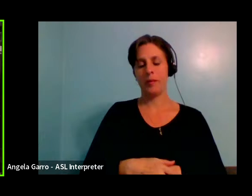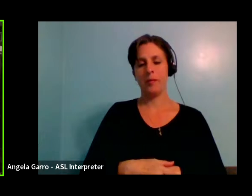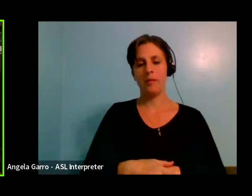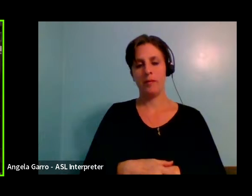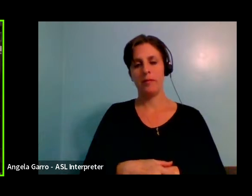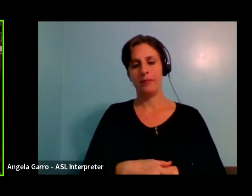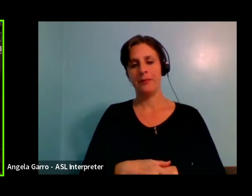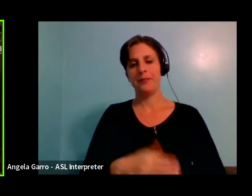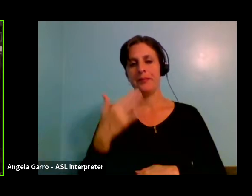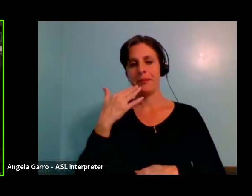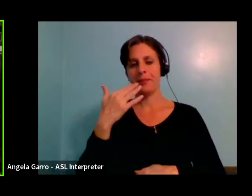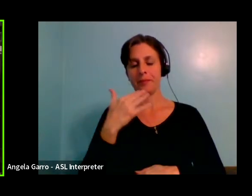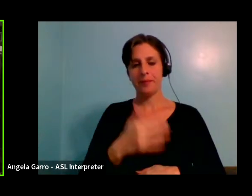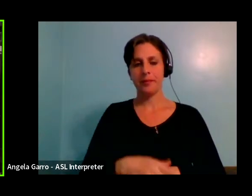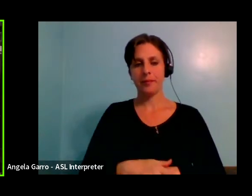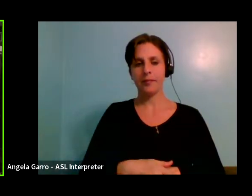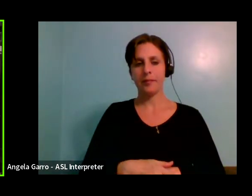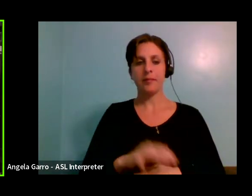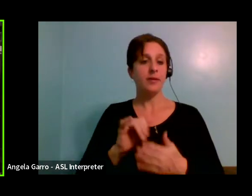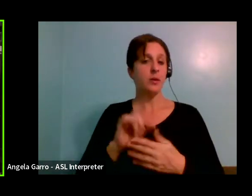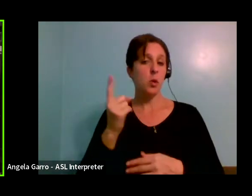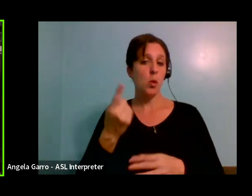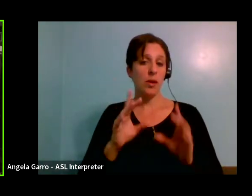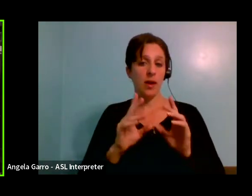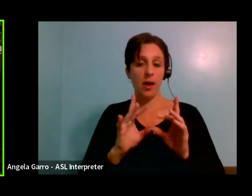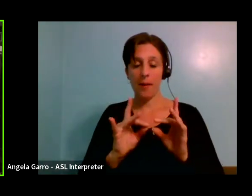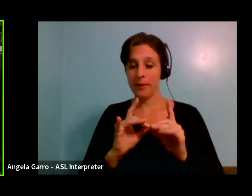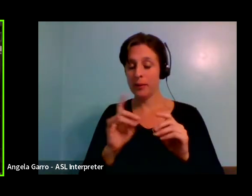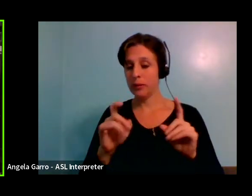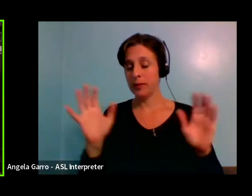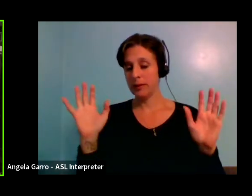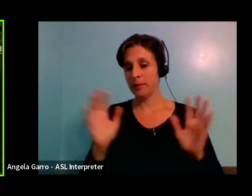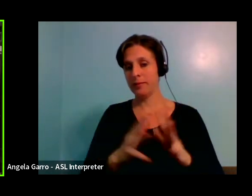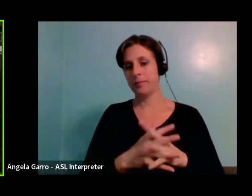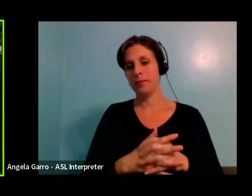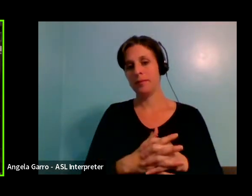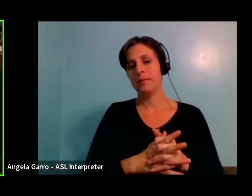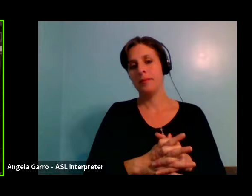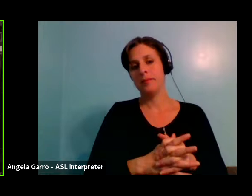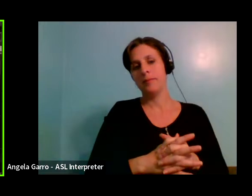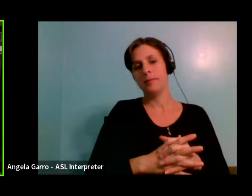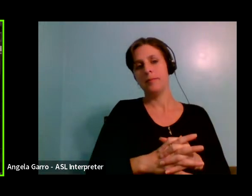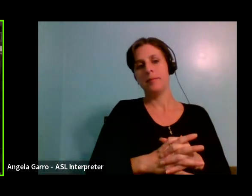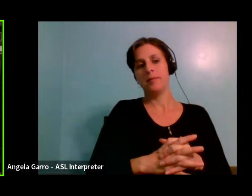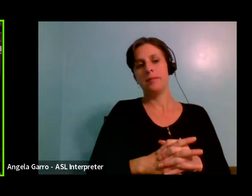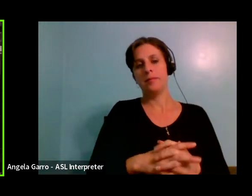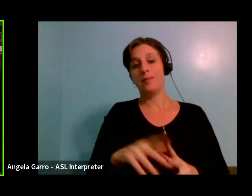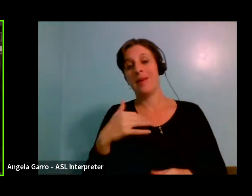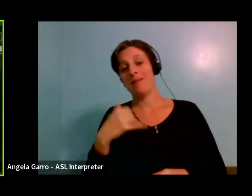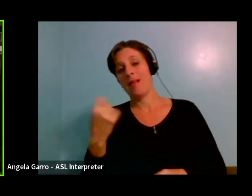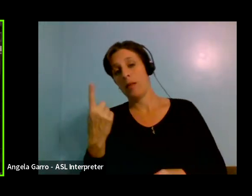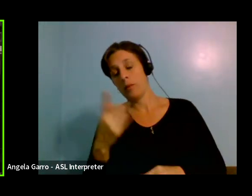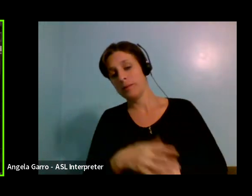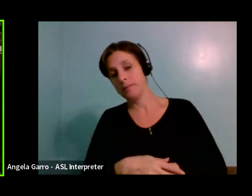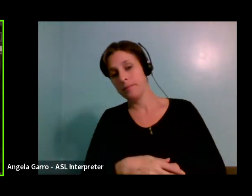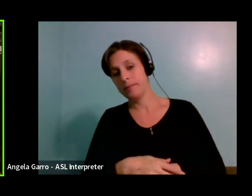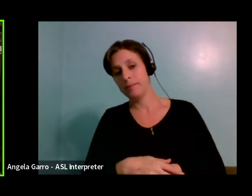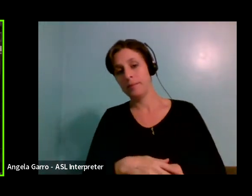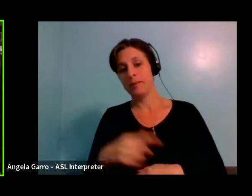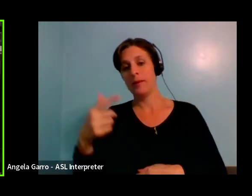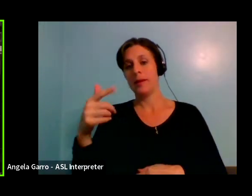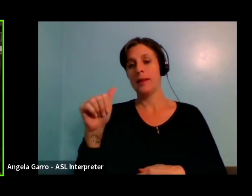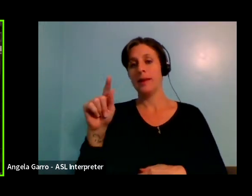Thank you, It's Earth thank you. Day in April. That's okay? that's my only comment or question. Okay, well, I got another one. yes.